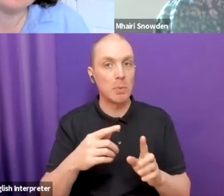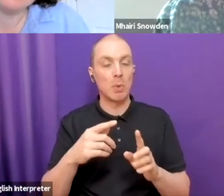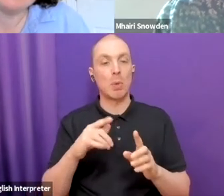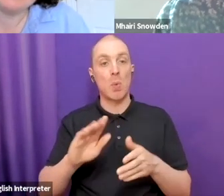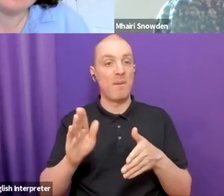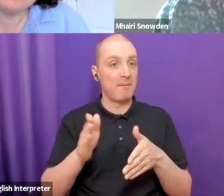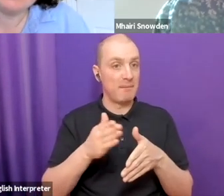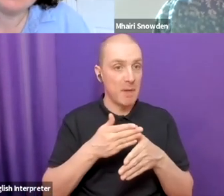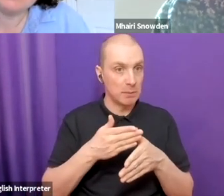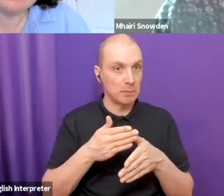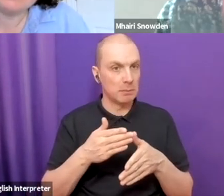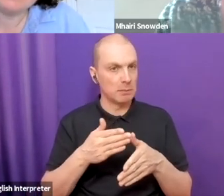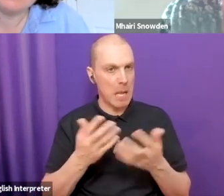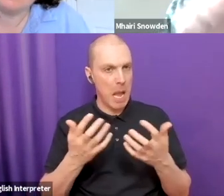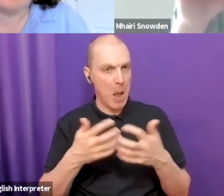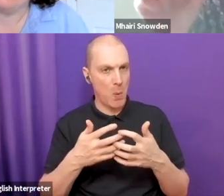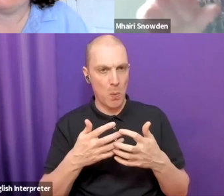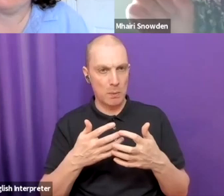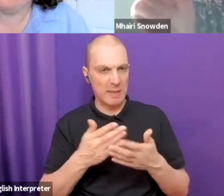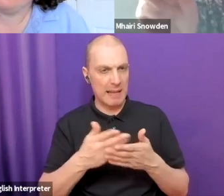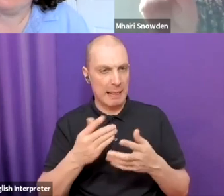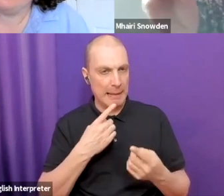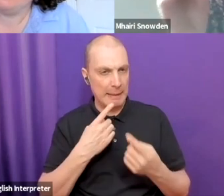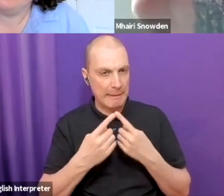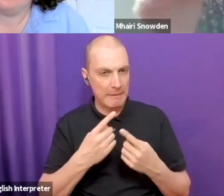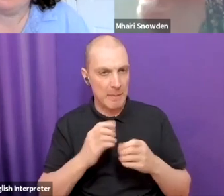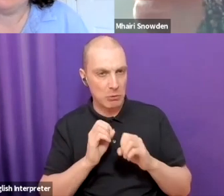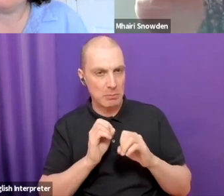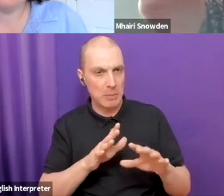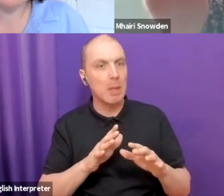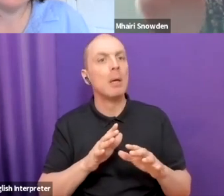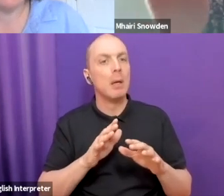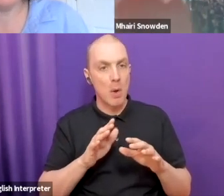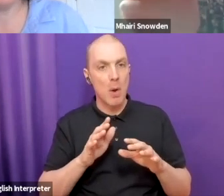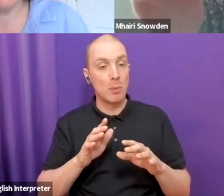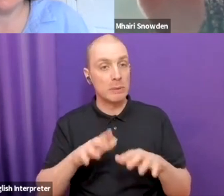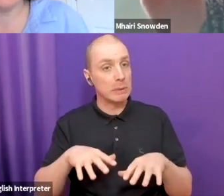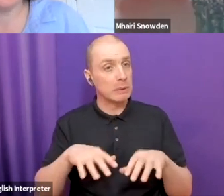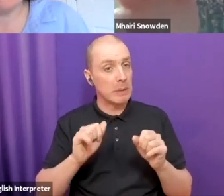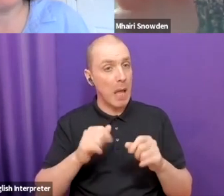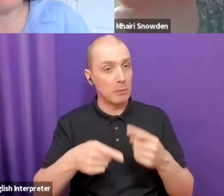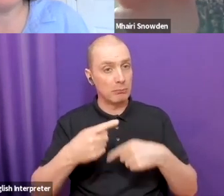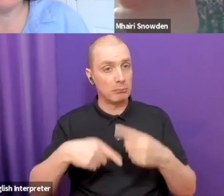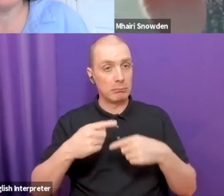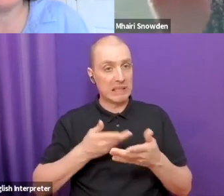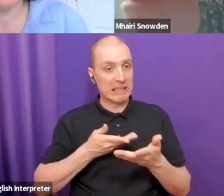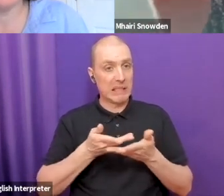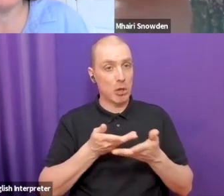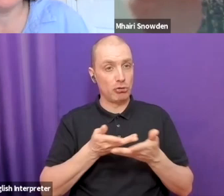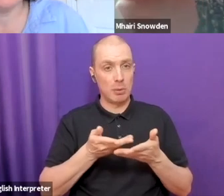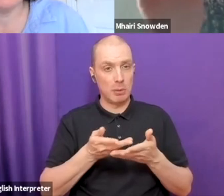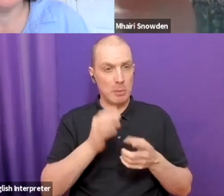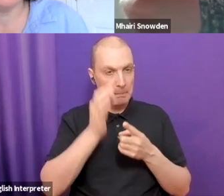all, a series of discussions that will look at specific either issue areas